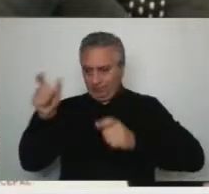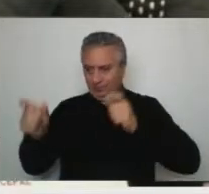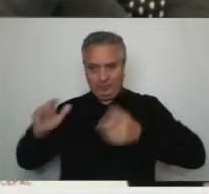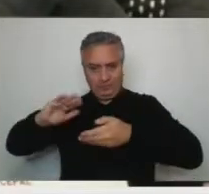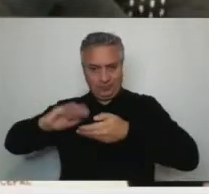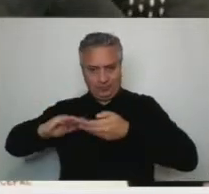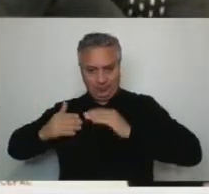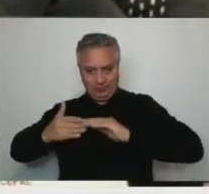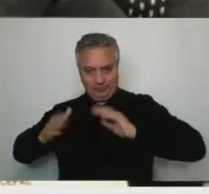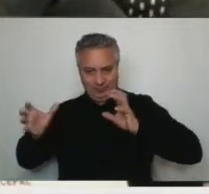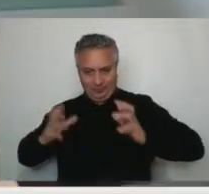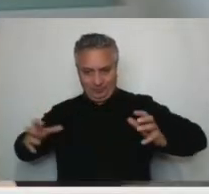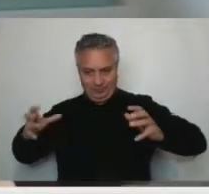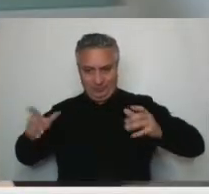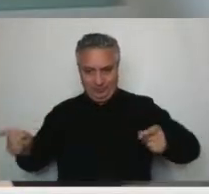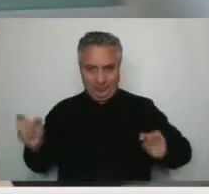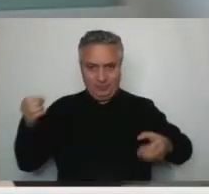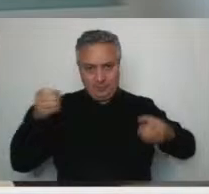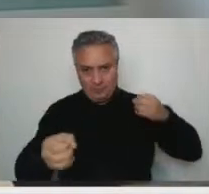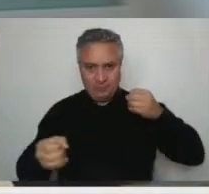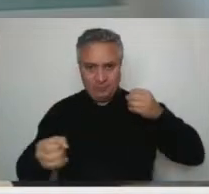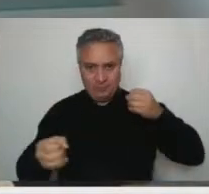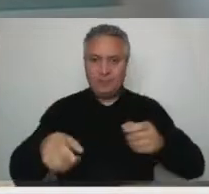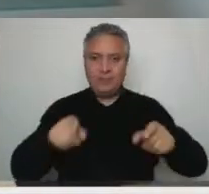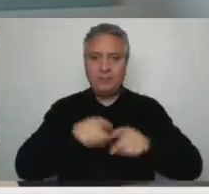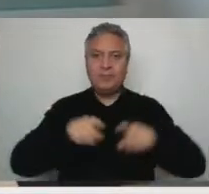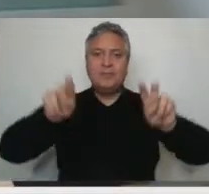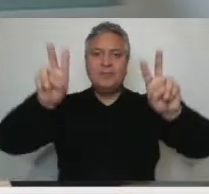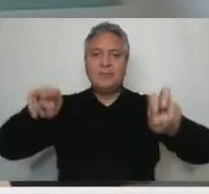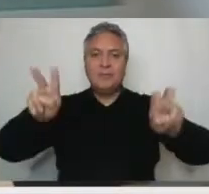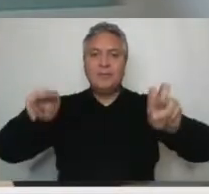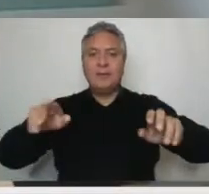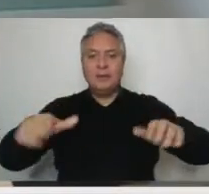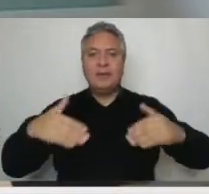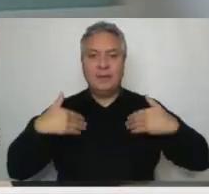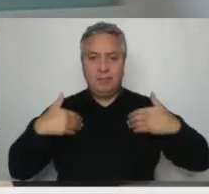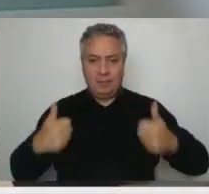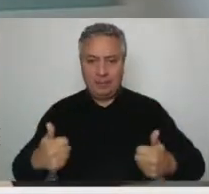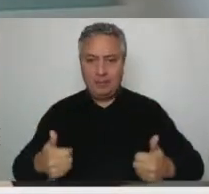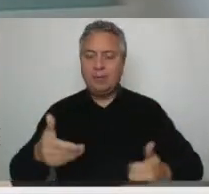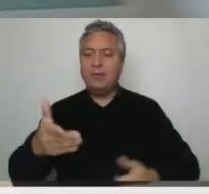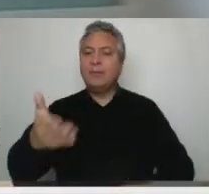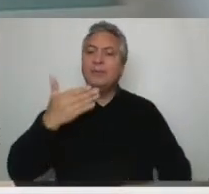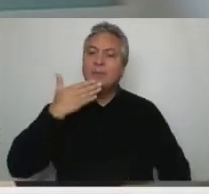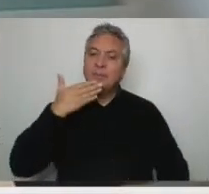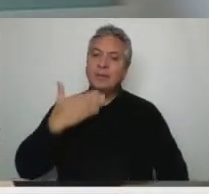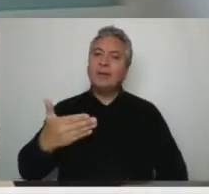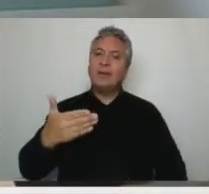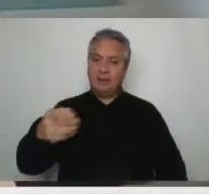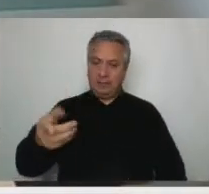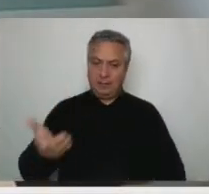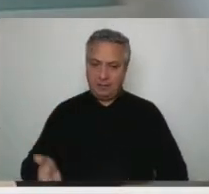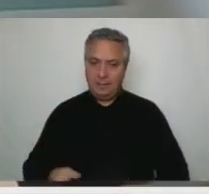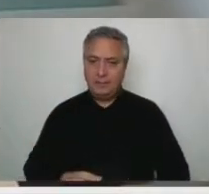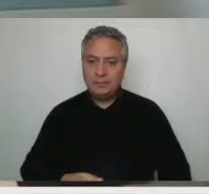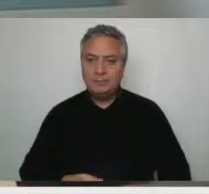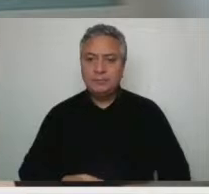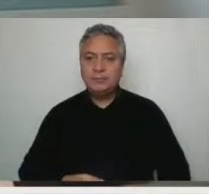us. Well, thank you for inviting me. My only sadness is that I'm not with you in